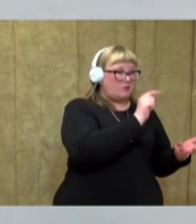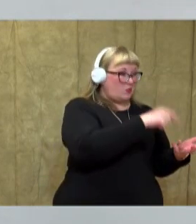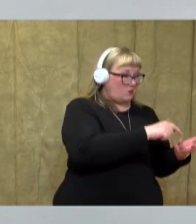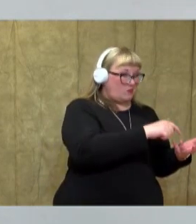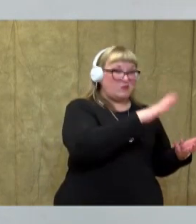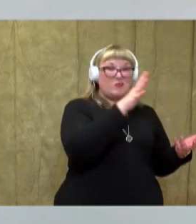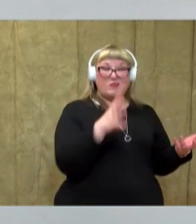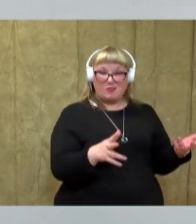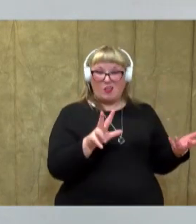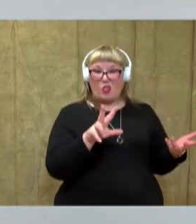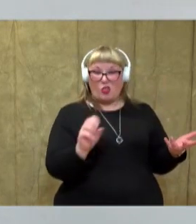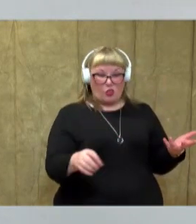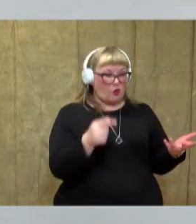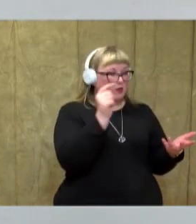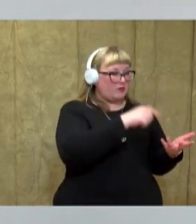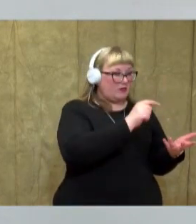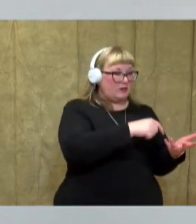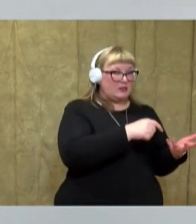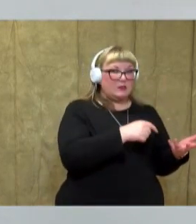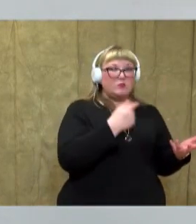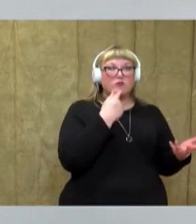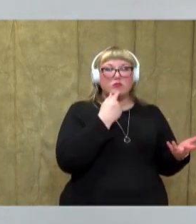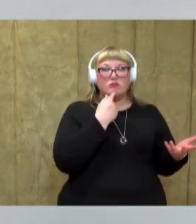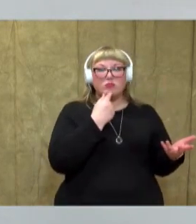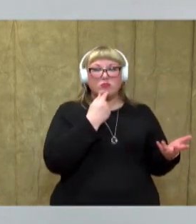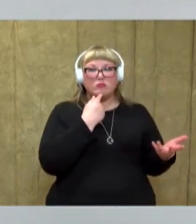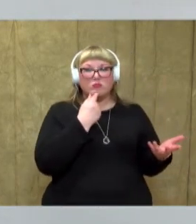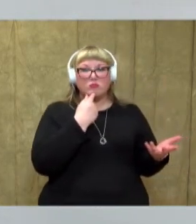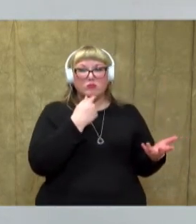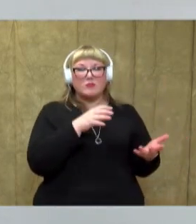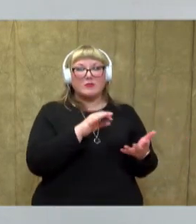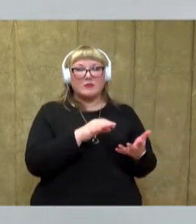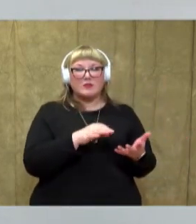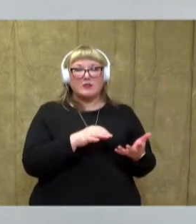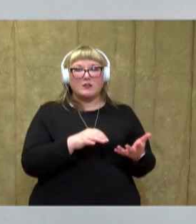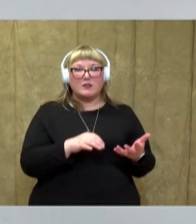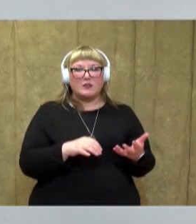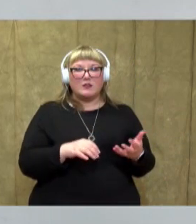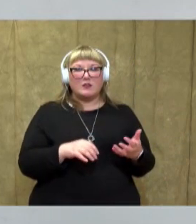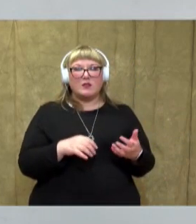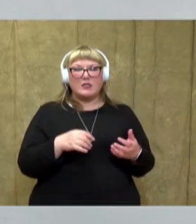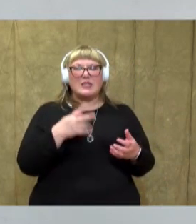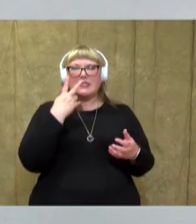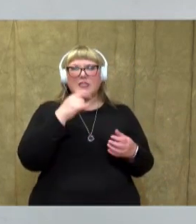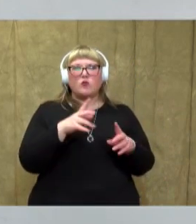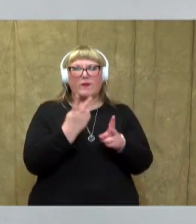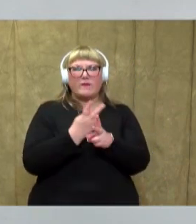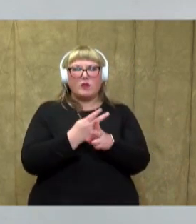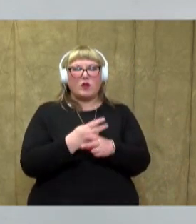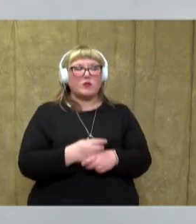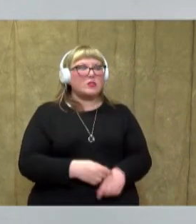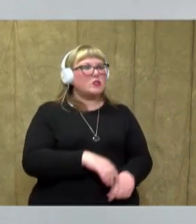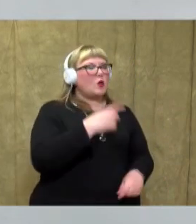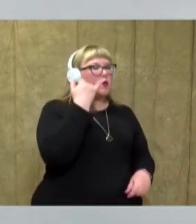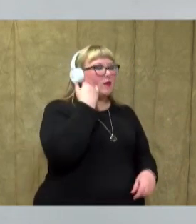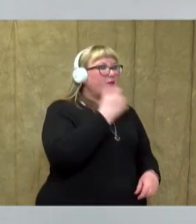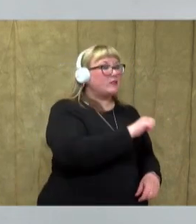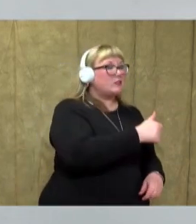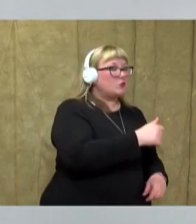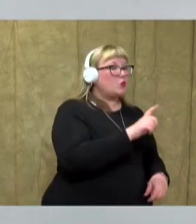tens? Let's think about that. Let's count all the way through and see if we can hear what comes before 30.